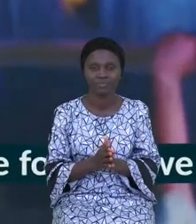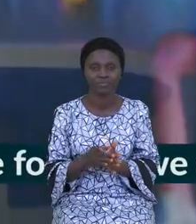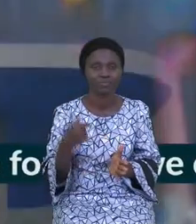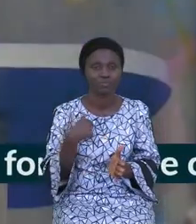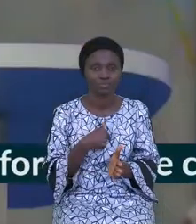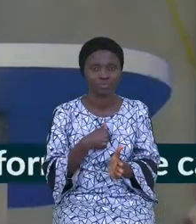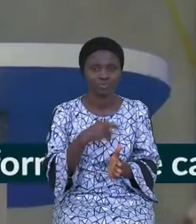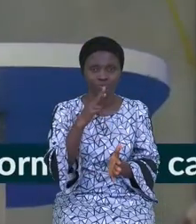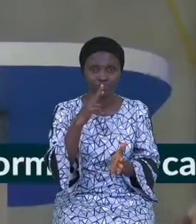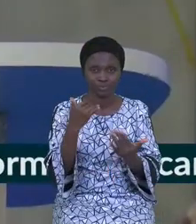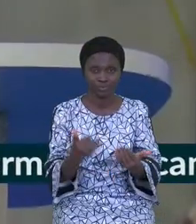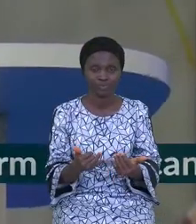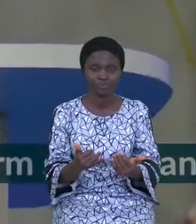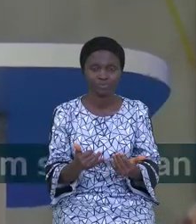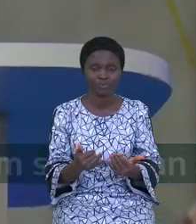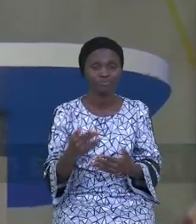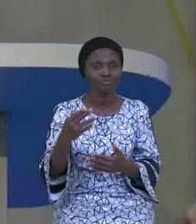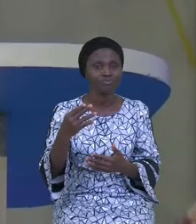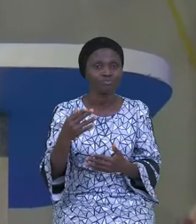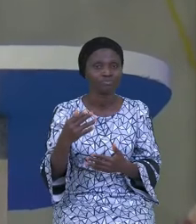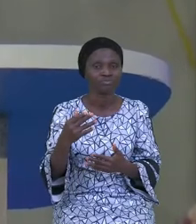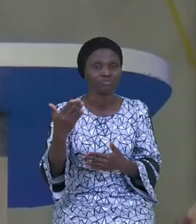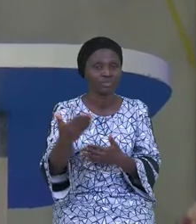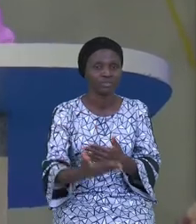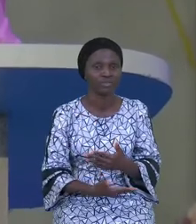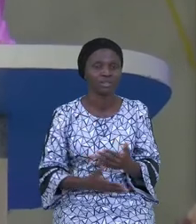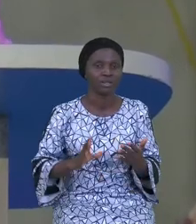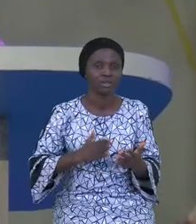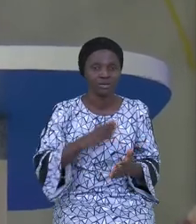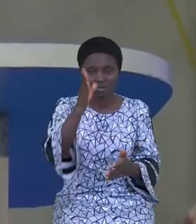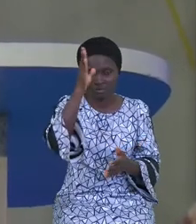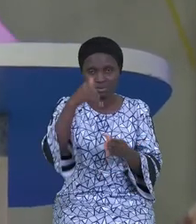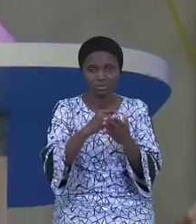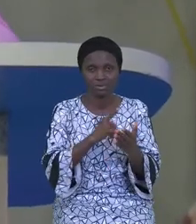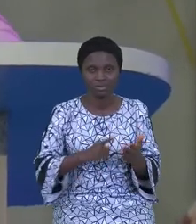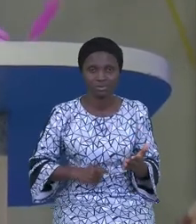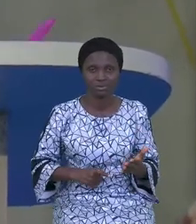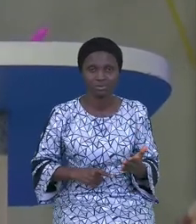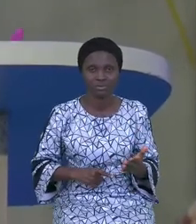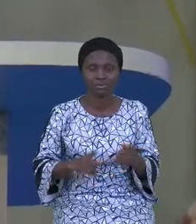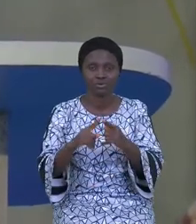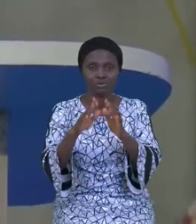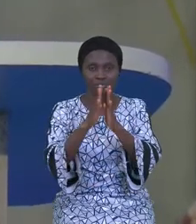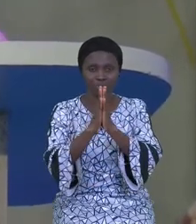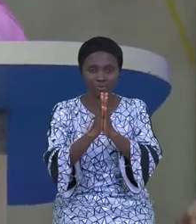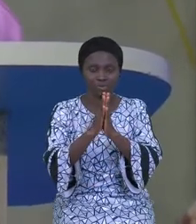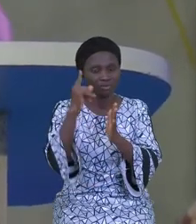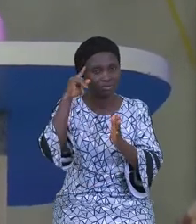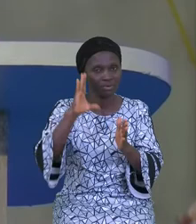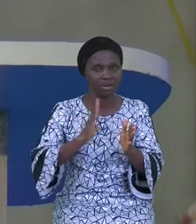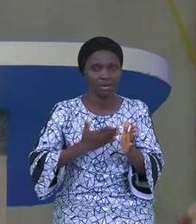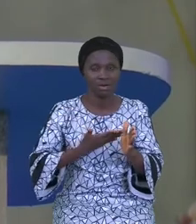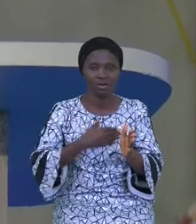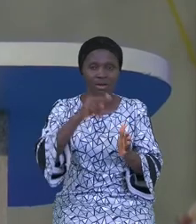inviting our Father in the Lord, the convener of this program, to pray for our needs